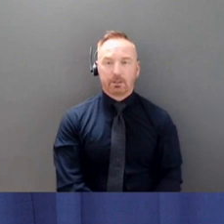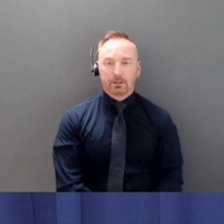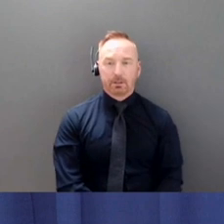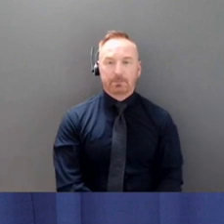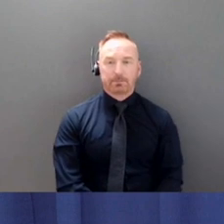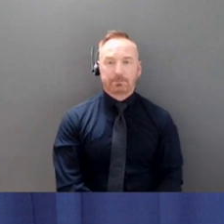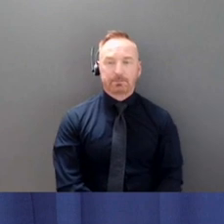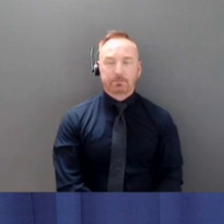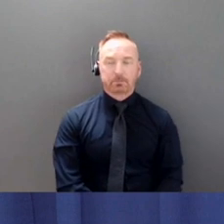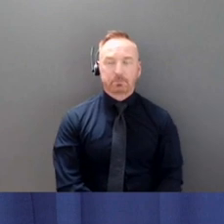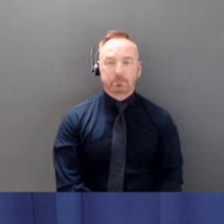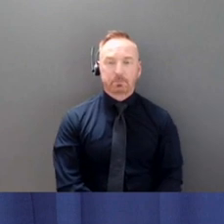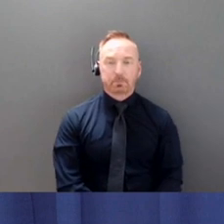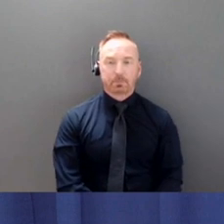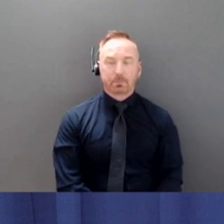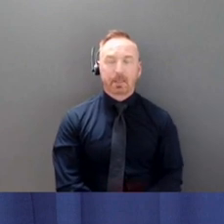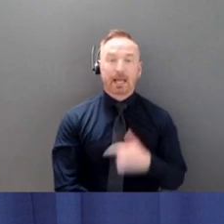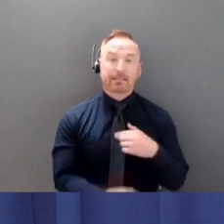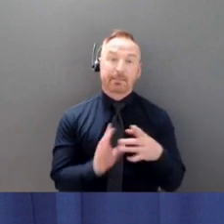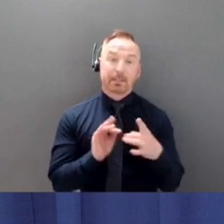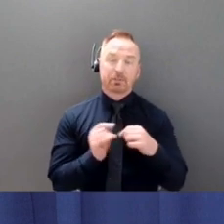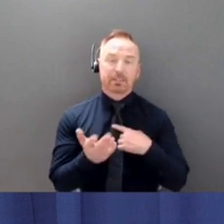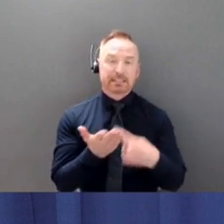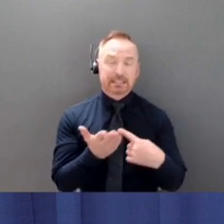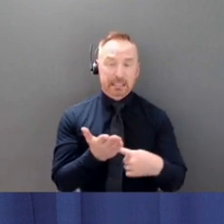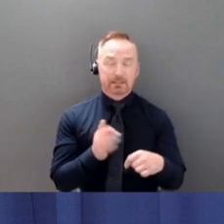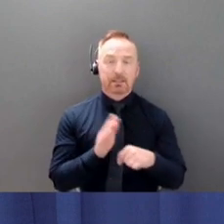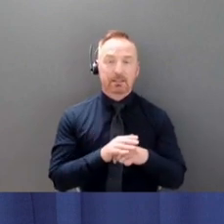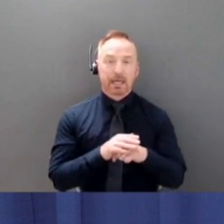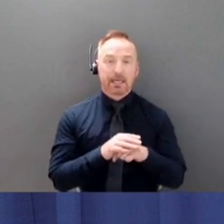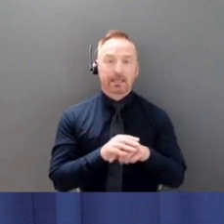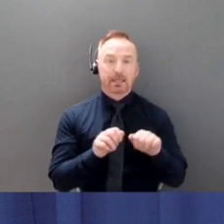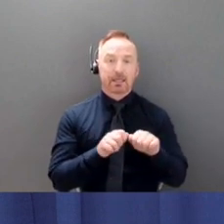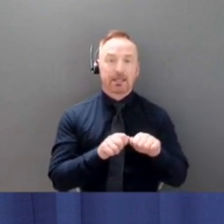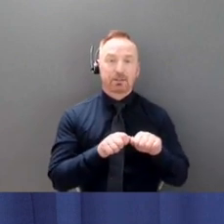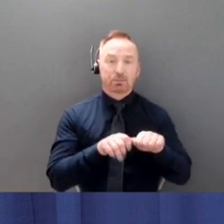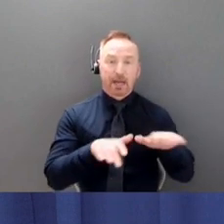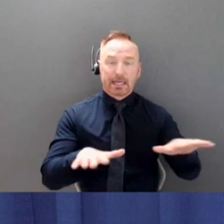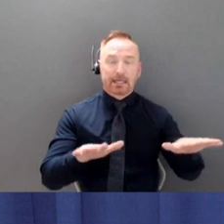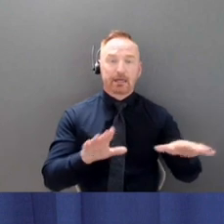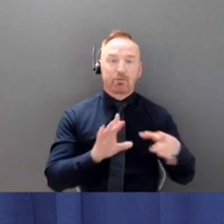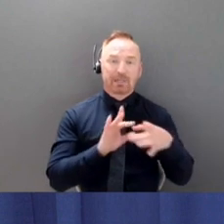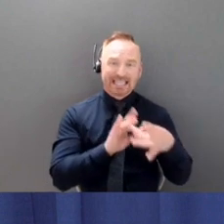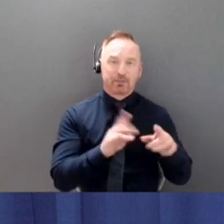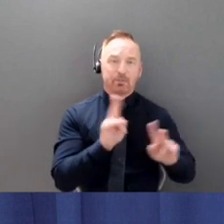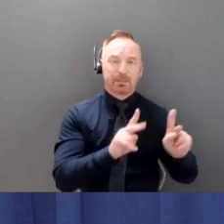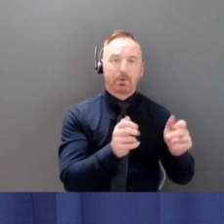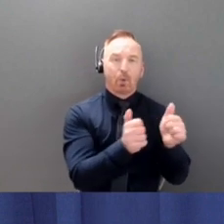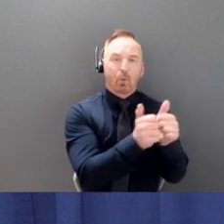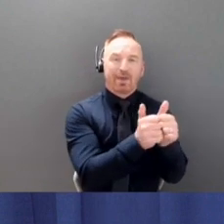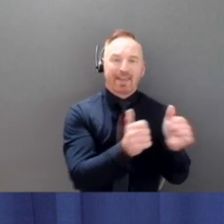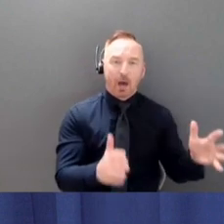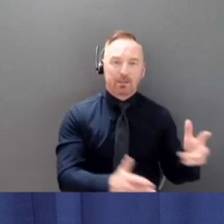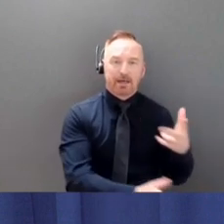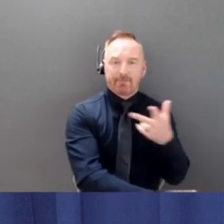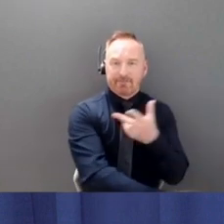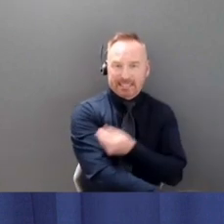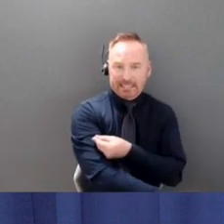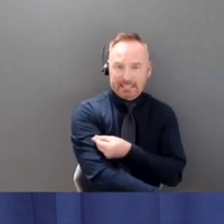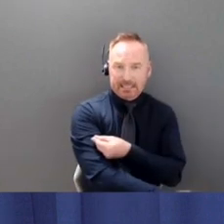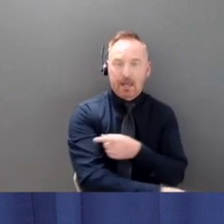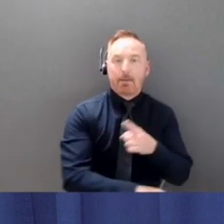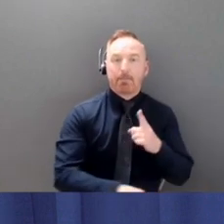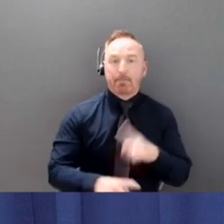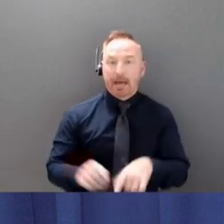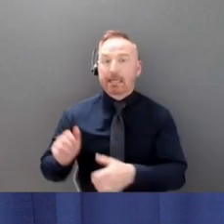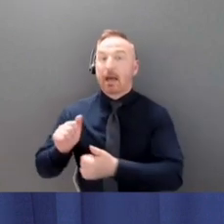about this spreading in unvaccinated people, the fact that the majority of the total population, the majority